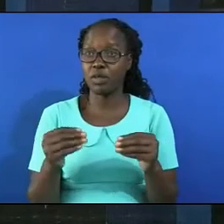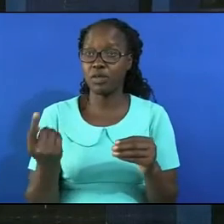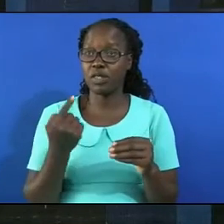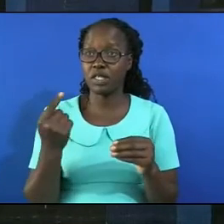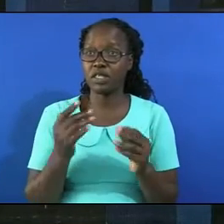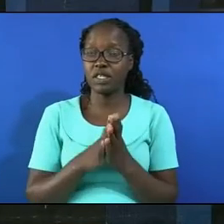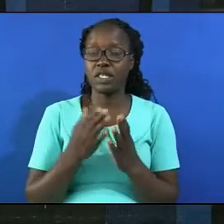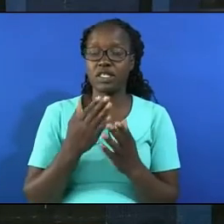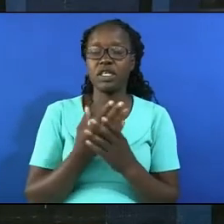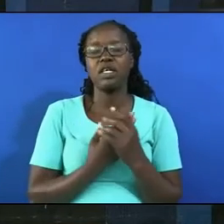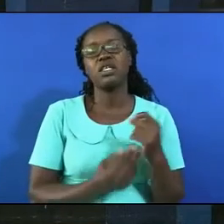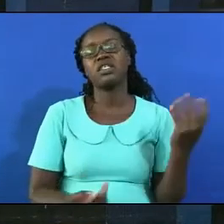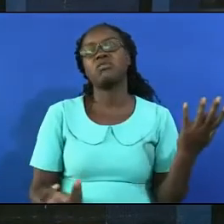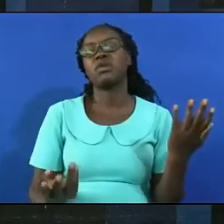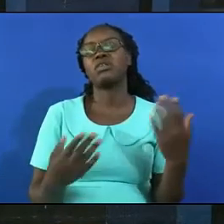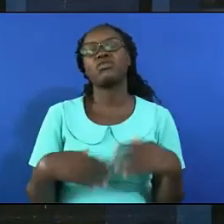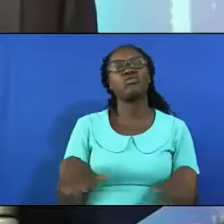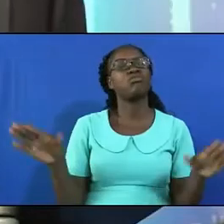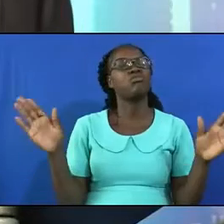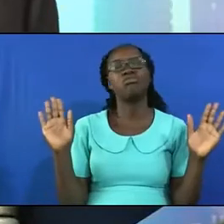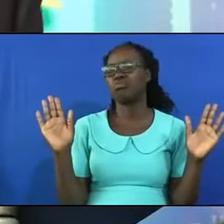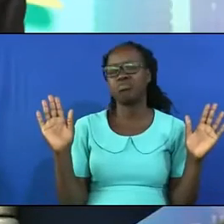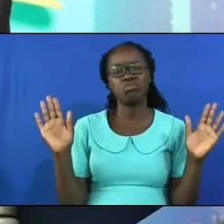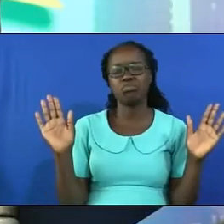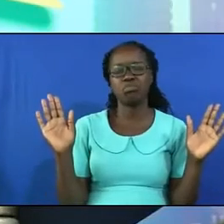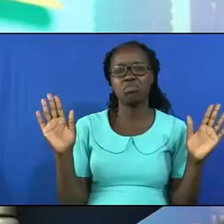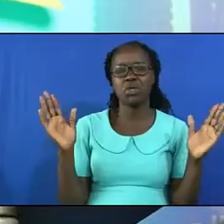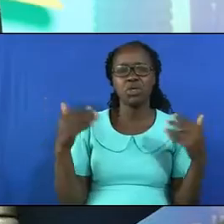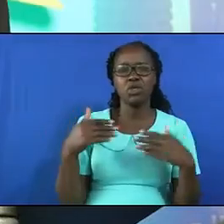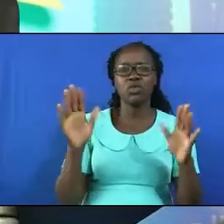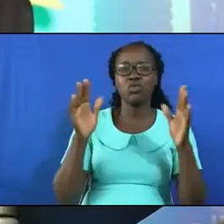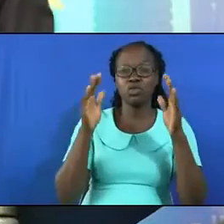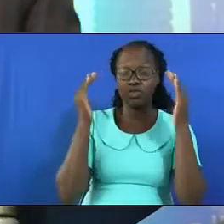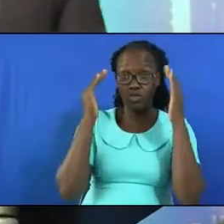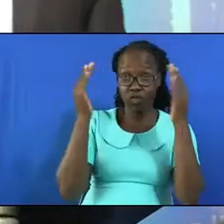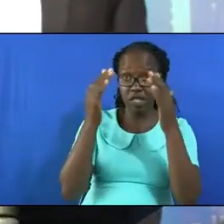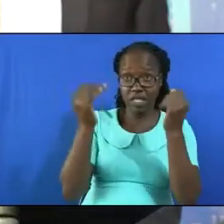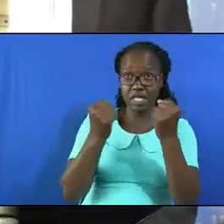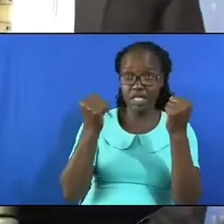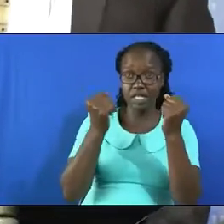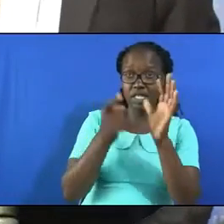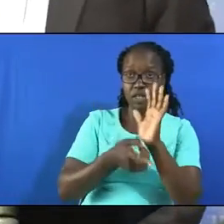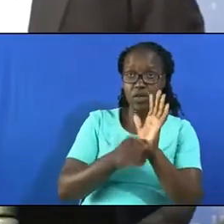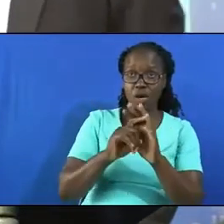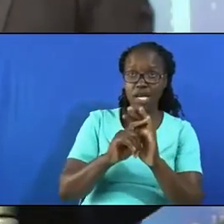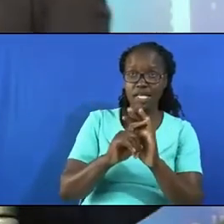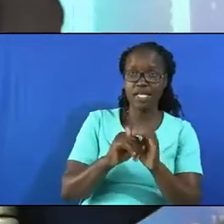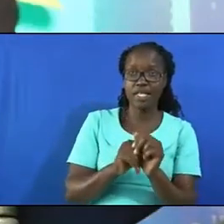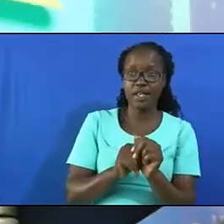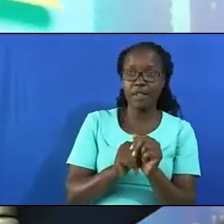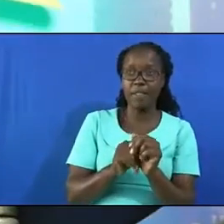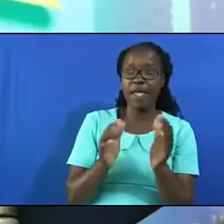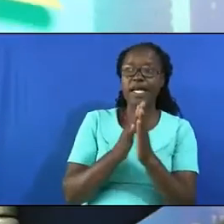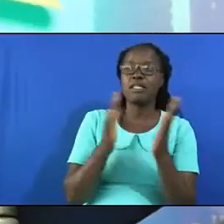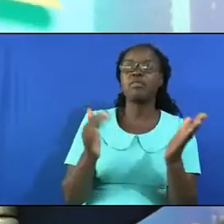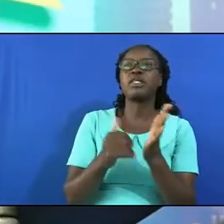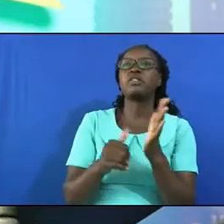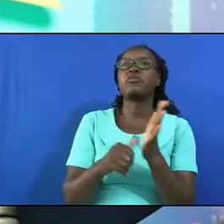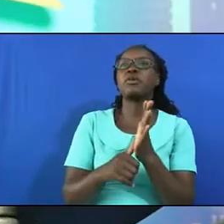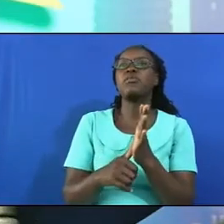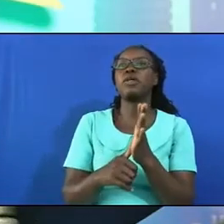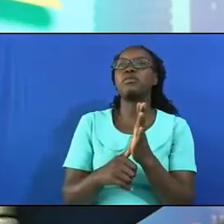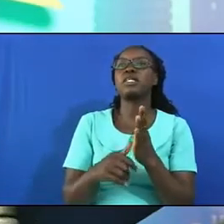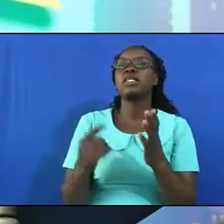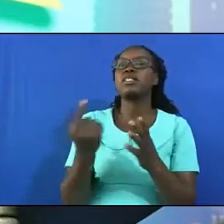single is desperation. Desperation can make us lose focus and energy that is required. The biggest problem